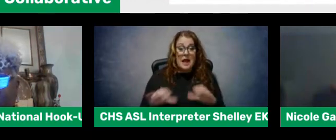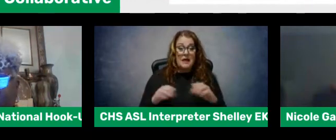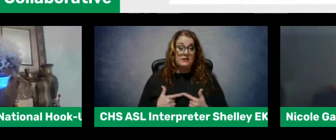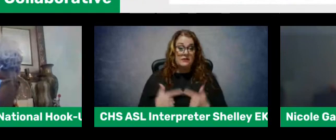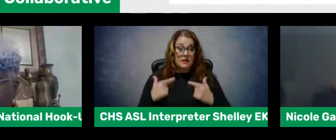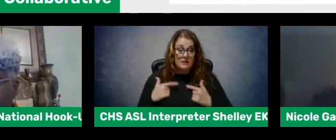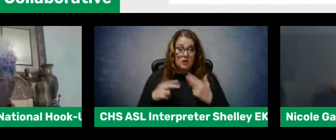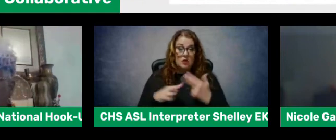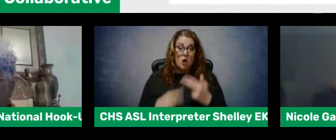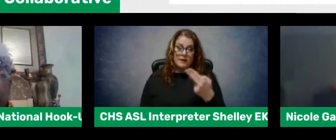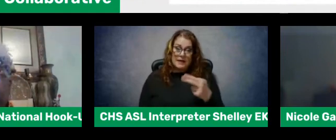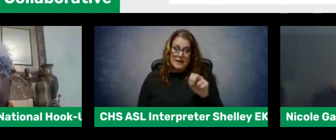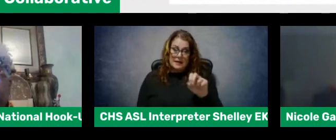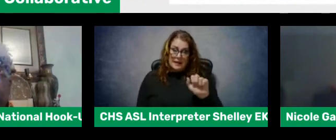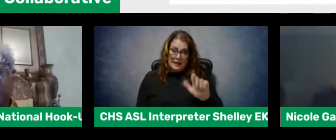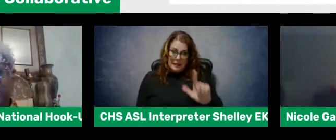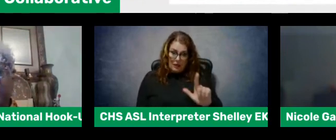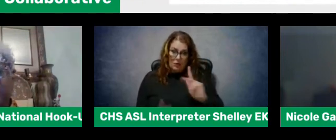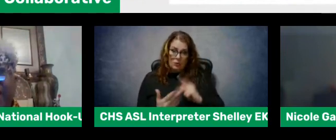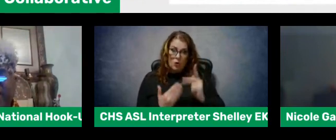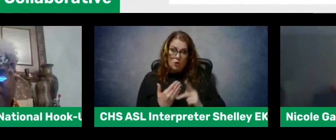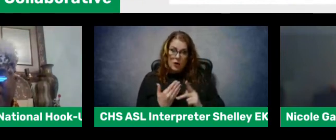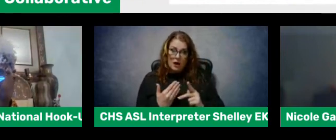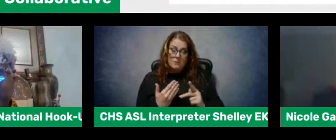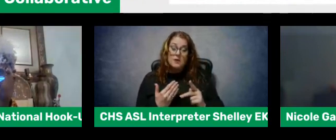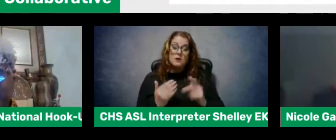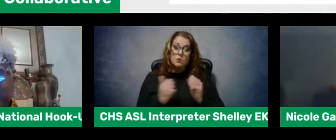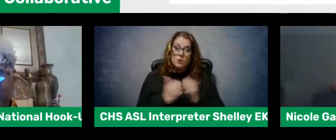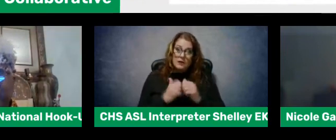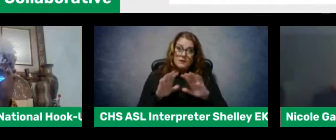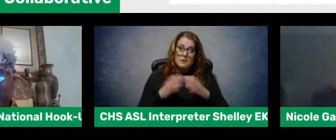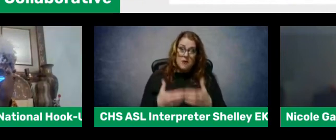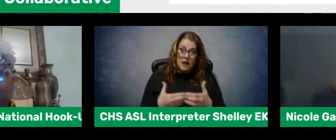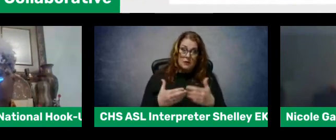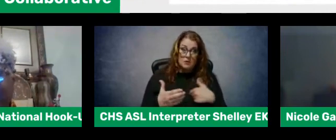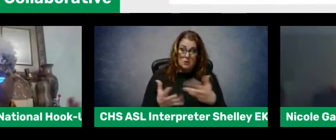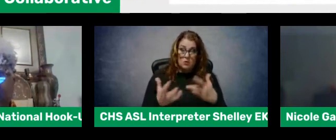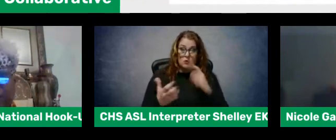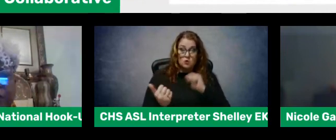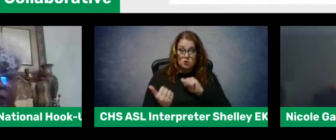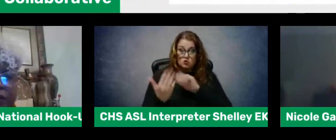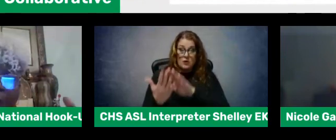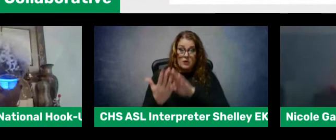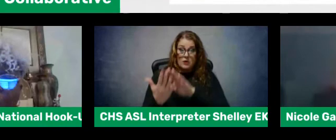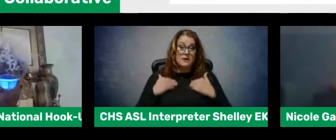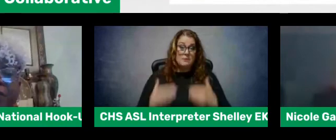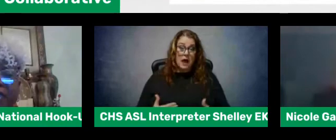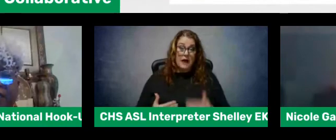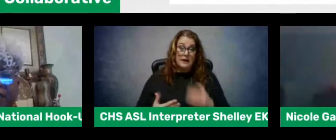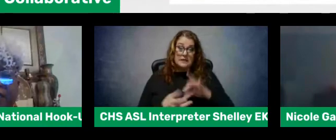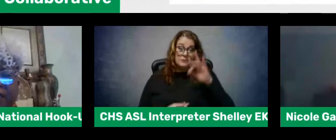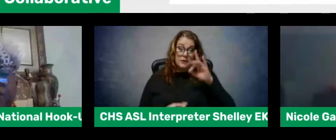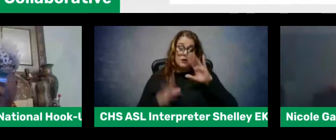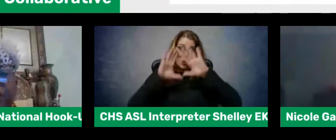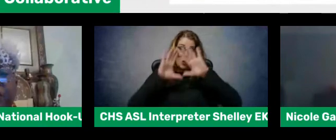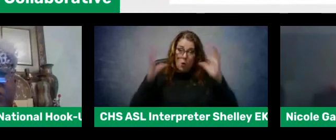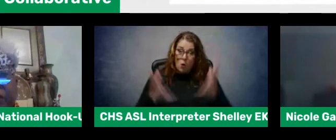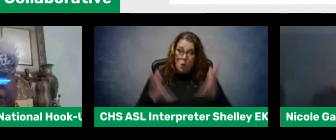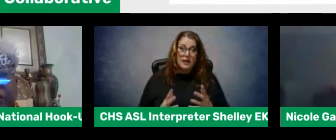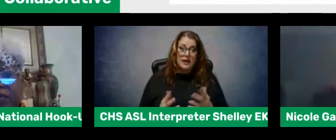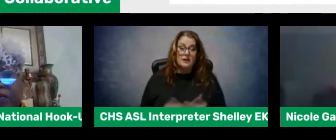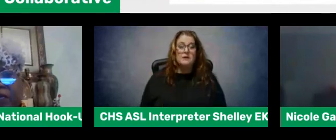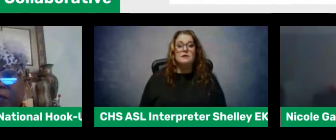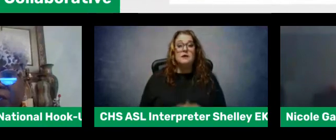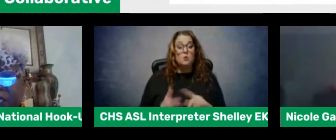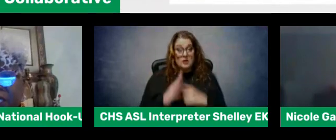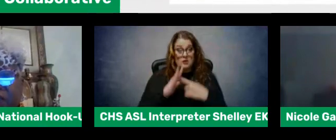the HEAL program. And we wanted to address the body, spirit, the whole man. So that we